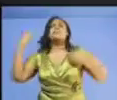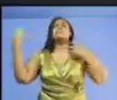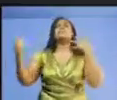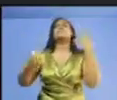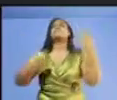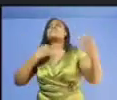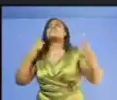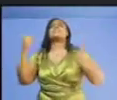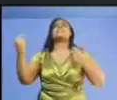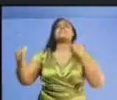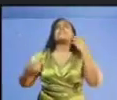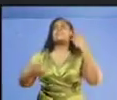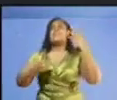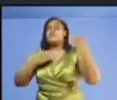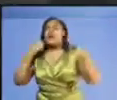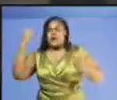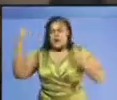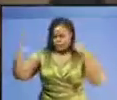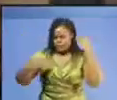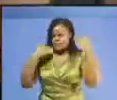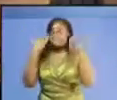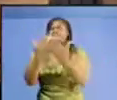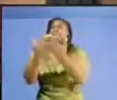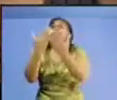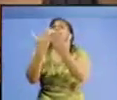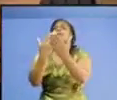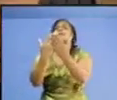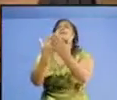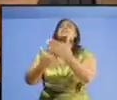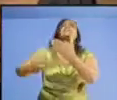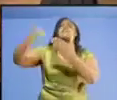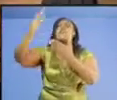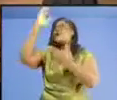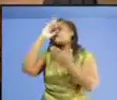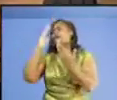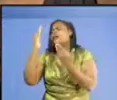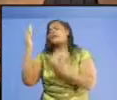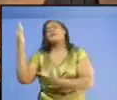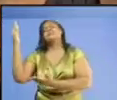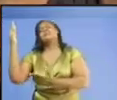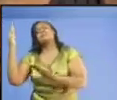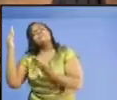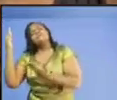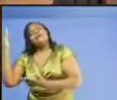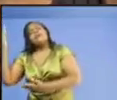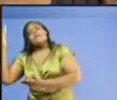oh, I will sing of the goodness of